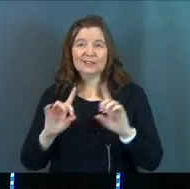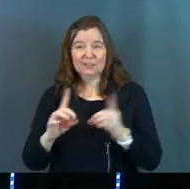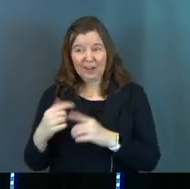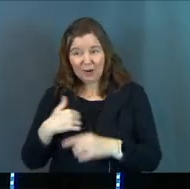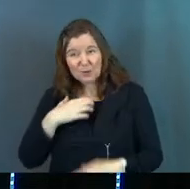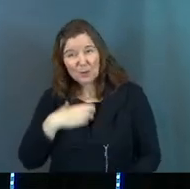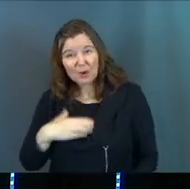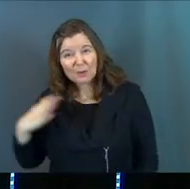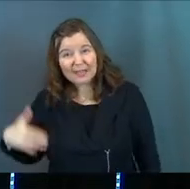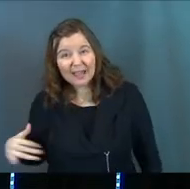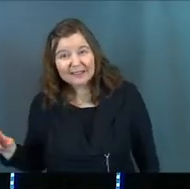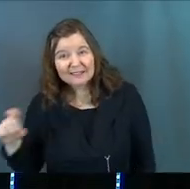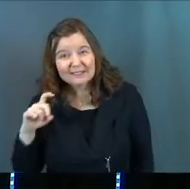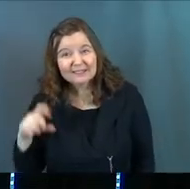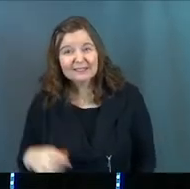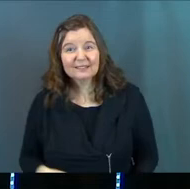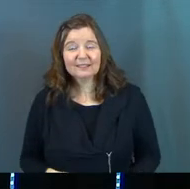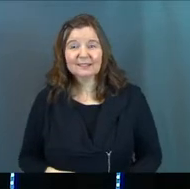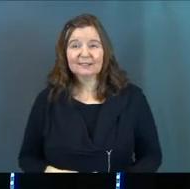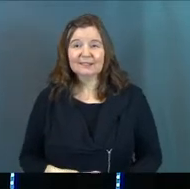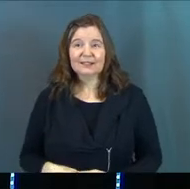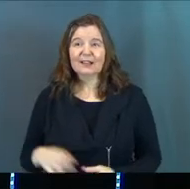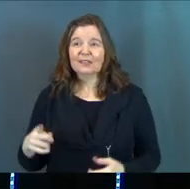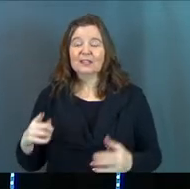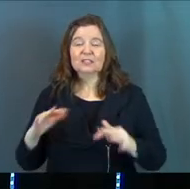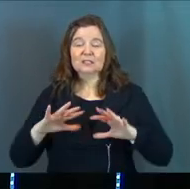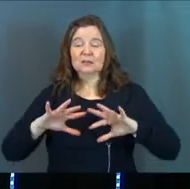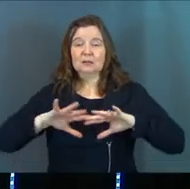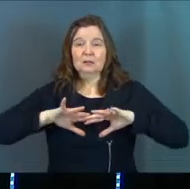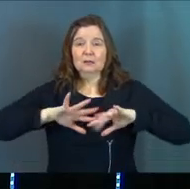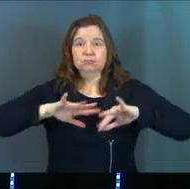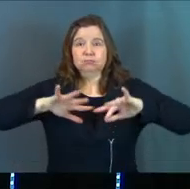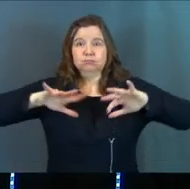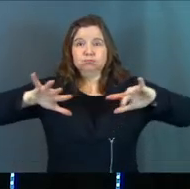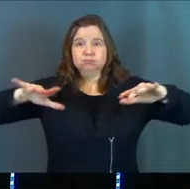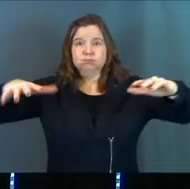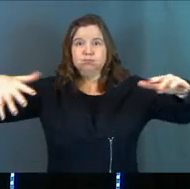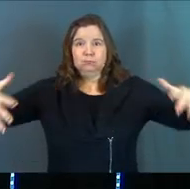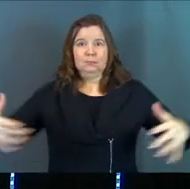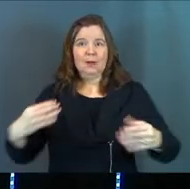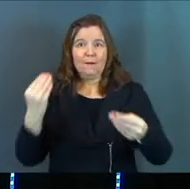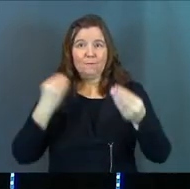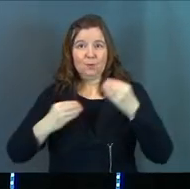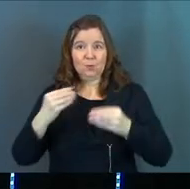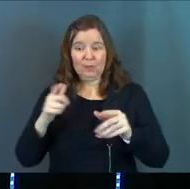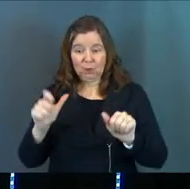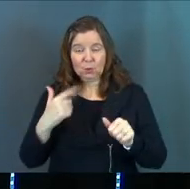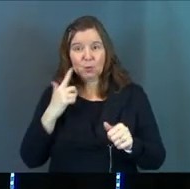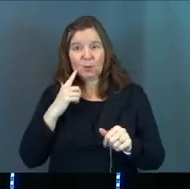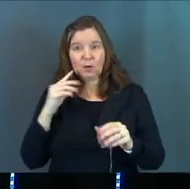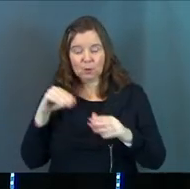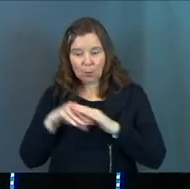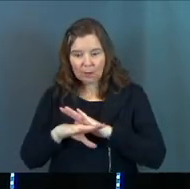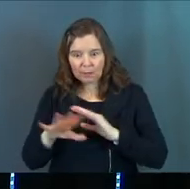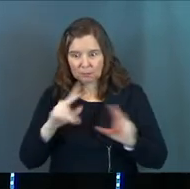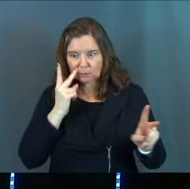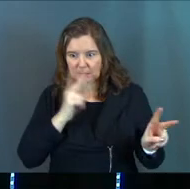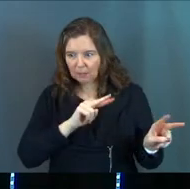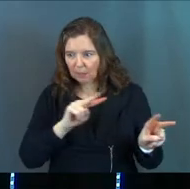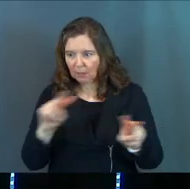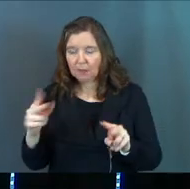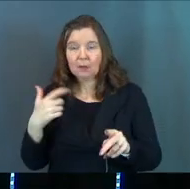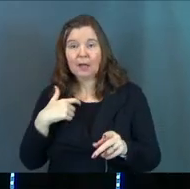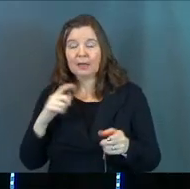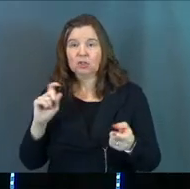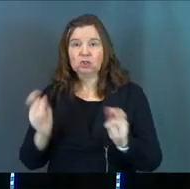Are you hungry yet? Just this overabundance of food that you were going to walk into.